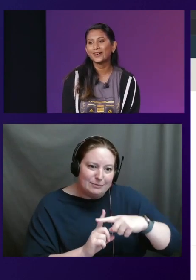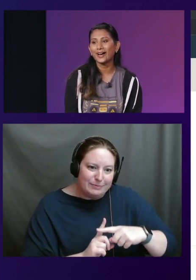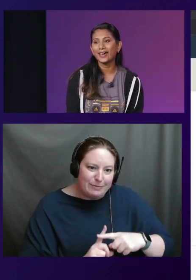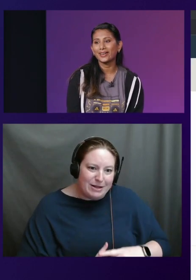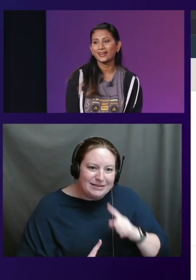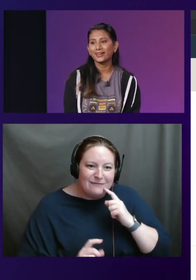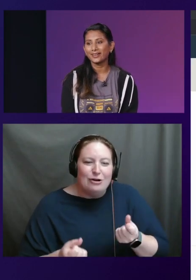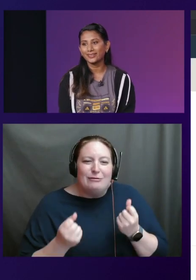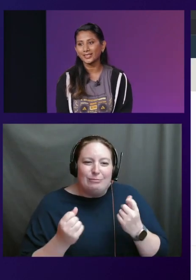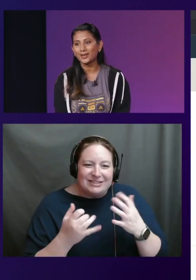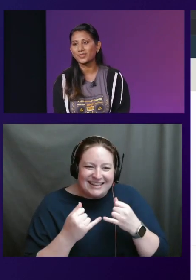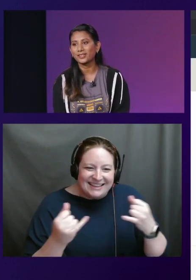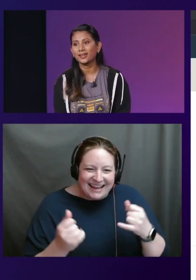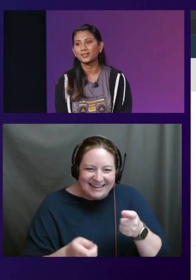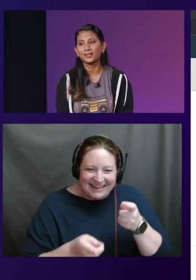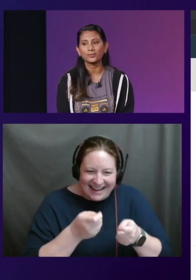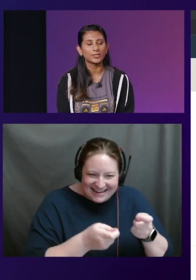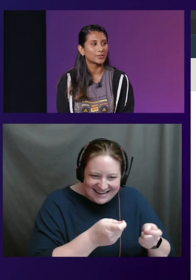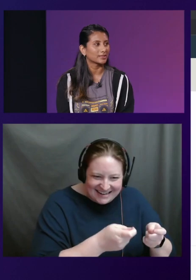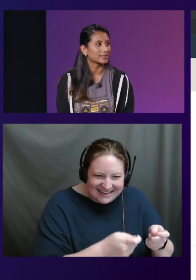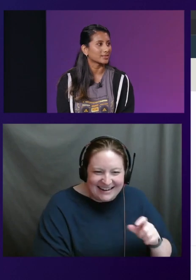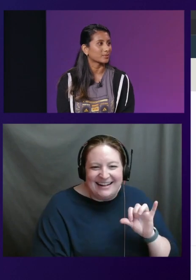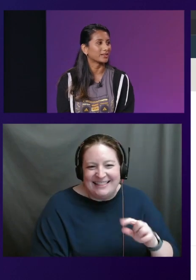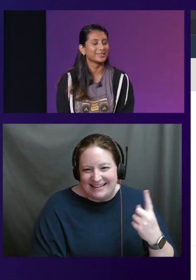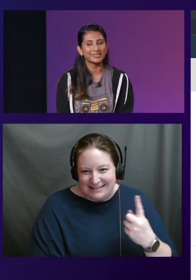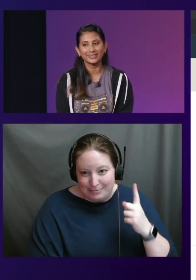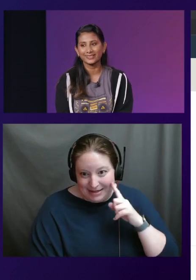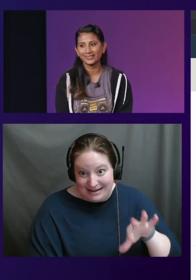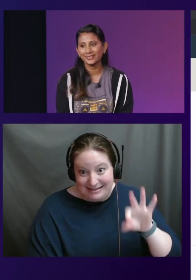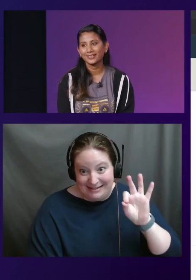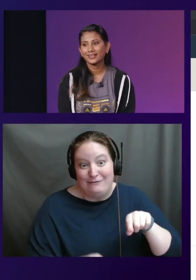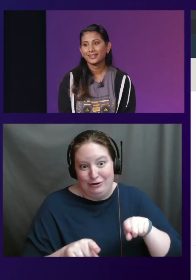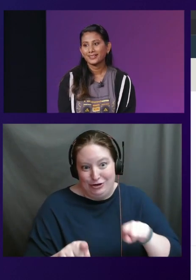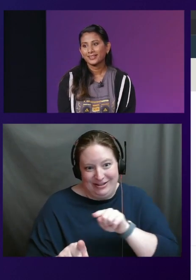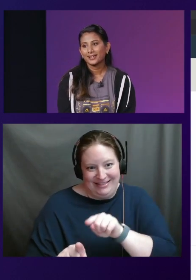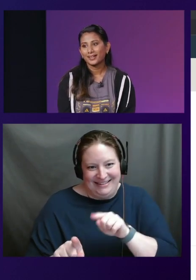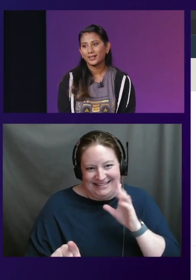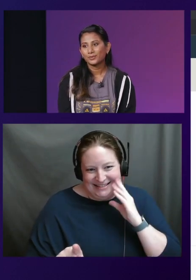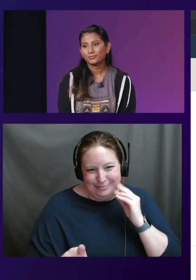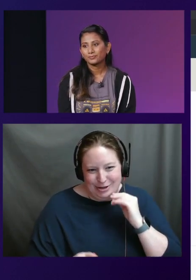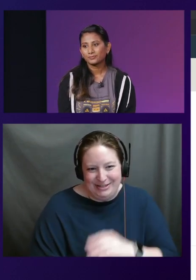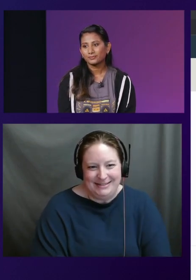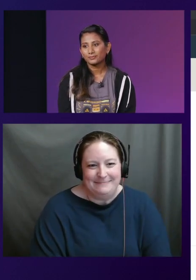So that's something that I discovered during this experience.